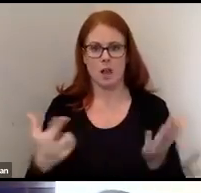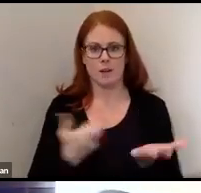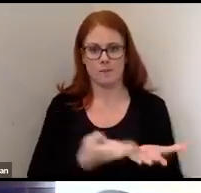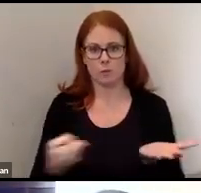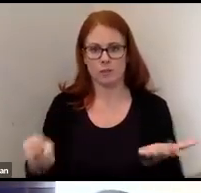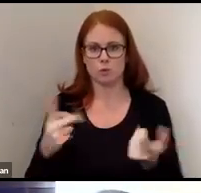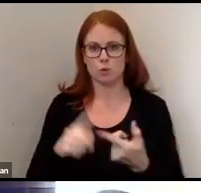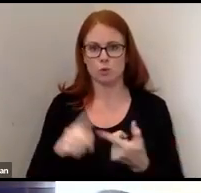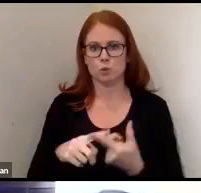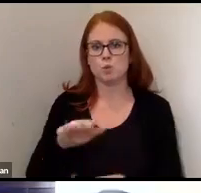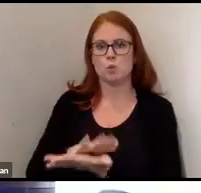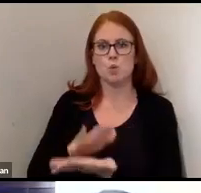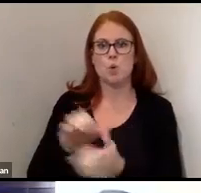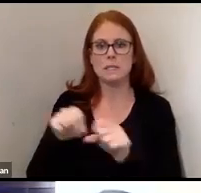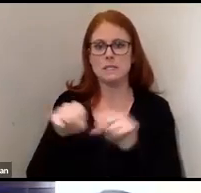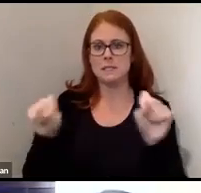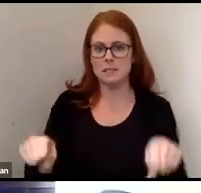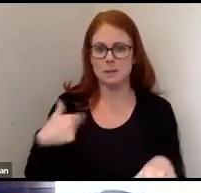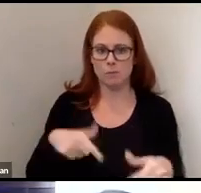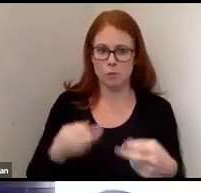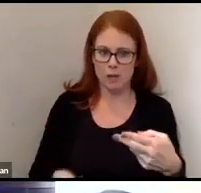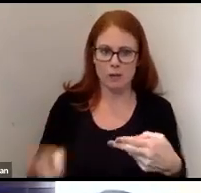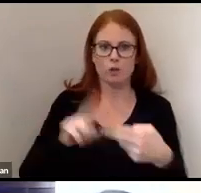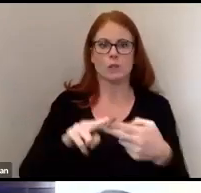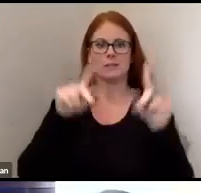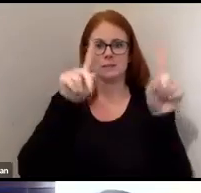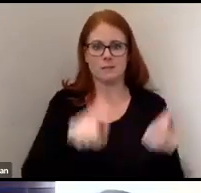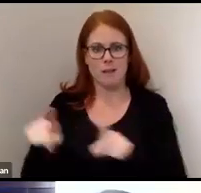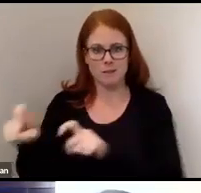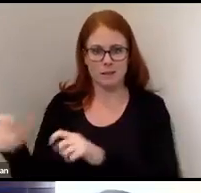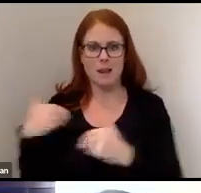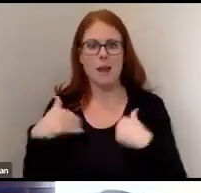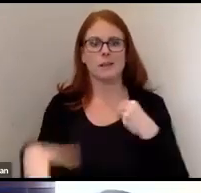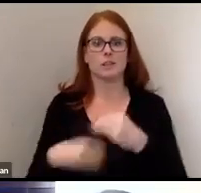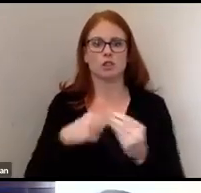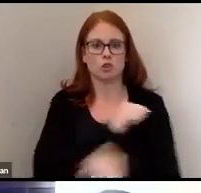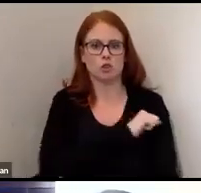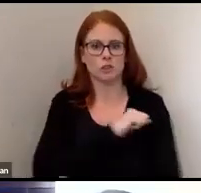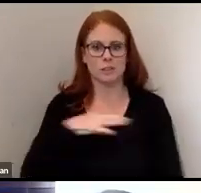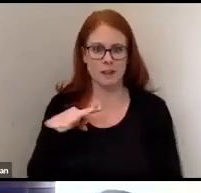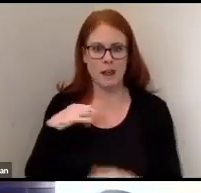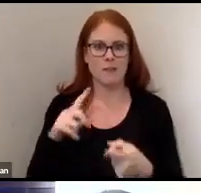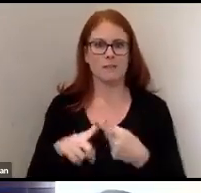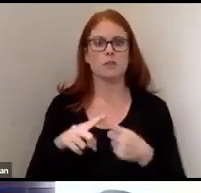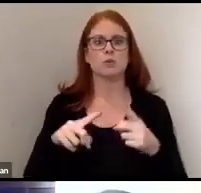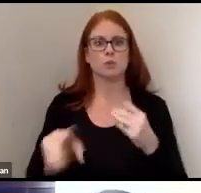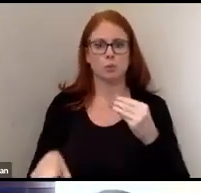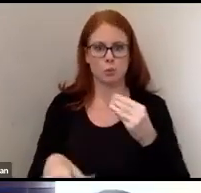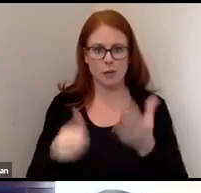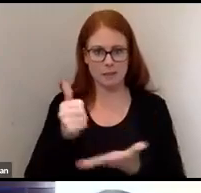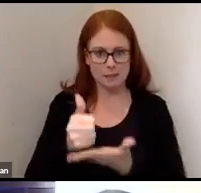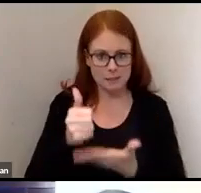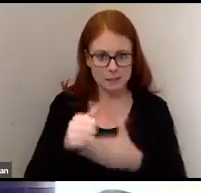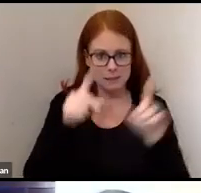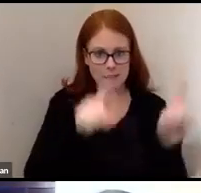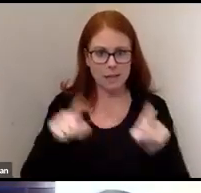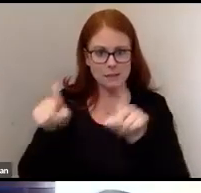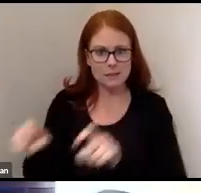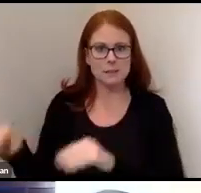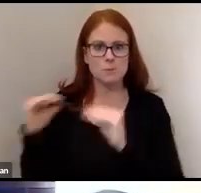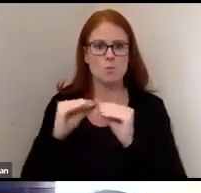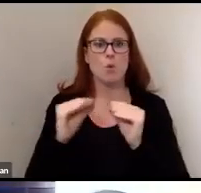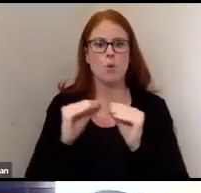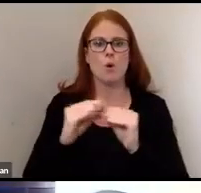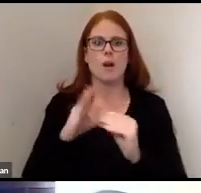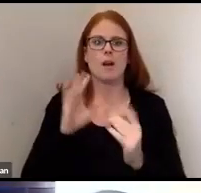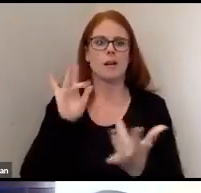system. We increased testing. We had additional staff to assist them in case investigation and